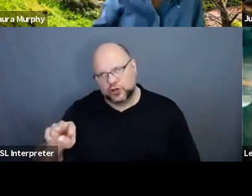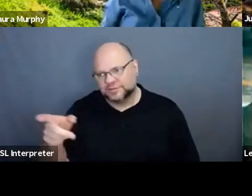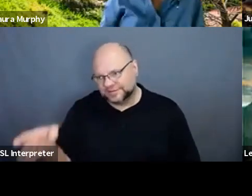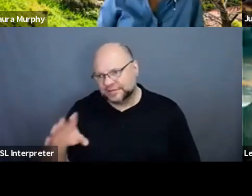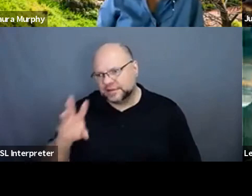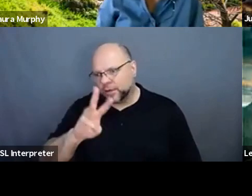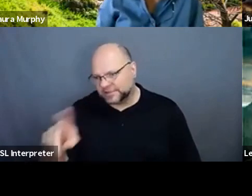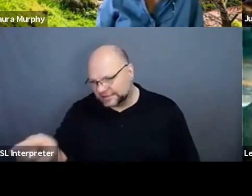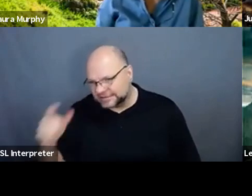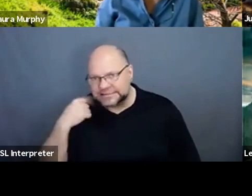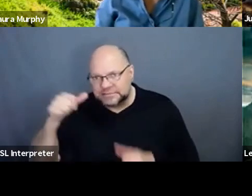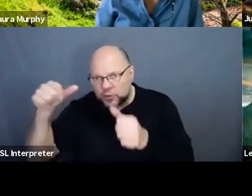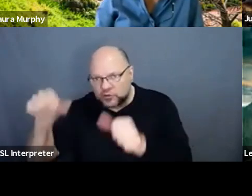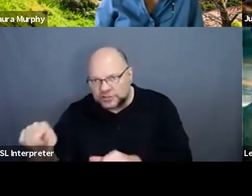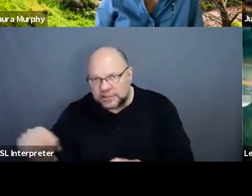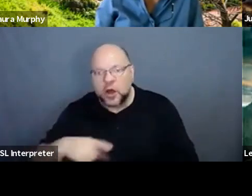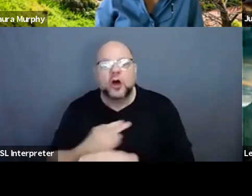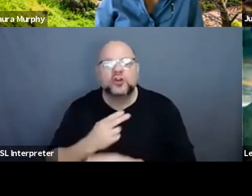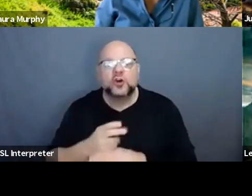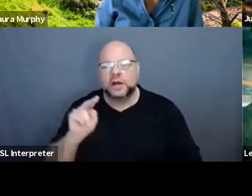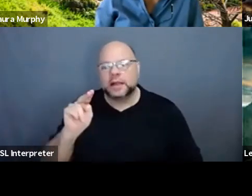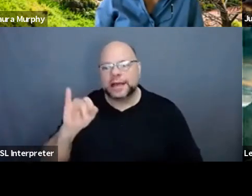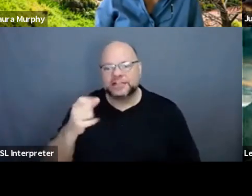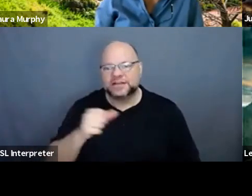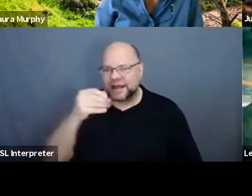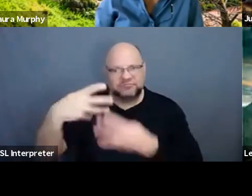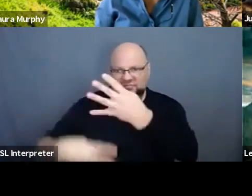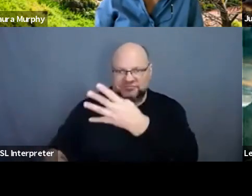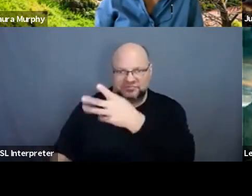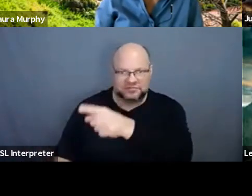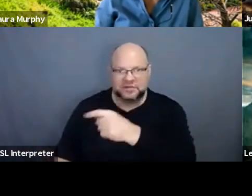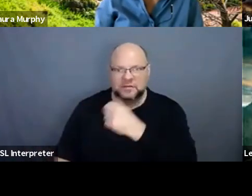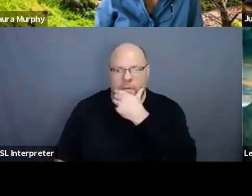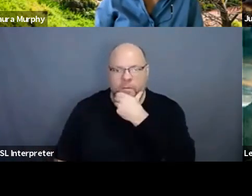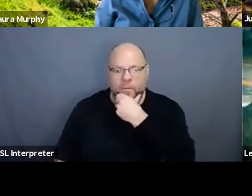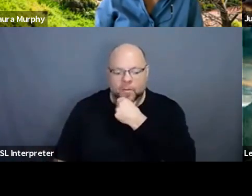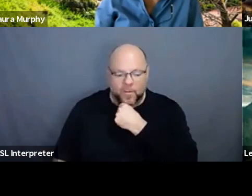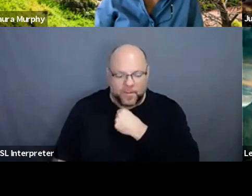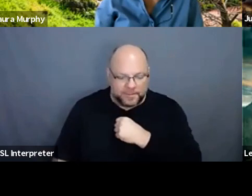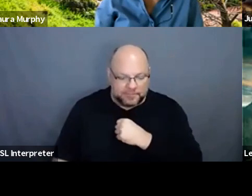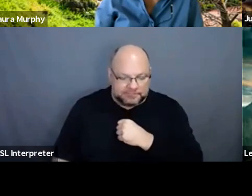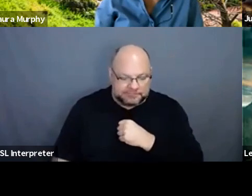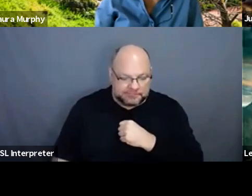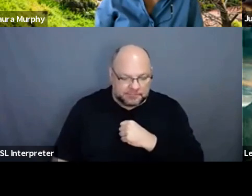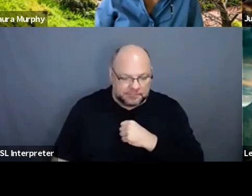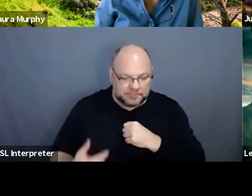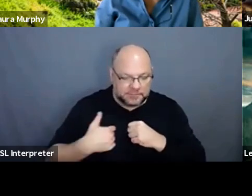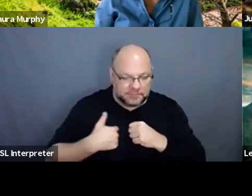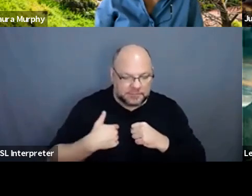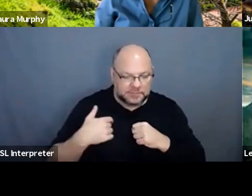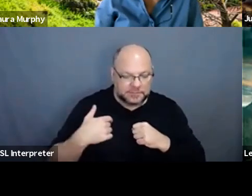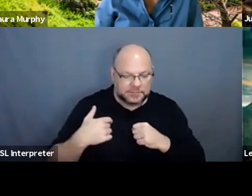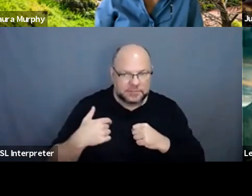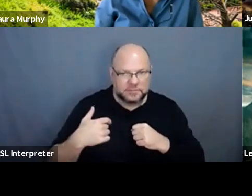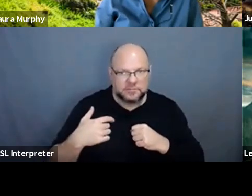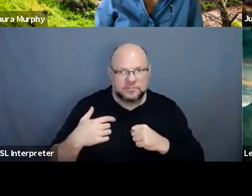I can also share, if Naisha doesn't have plenty of them already, with Naisha, some that I've used. But I think the real solution